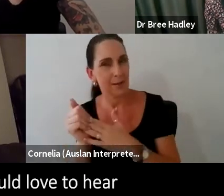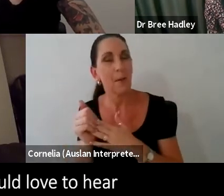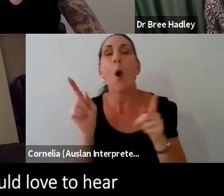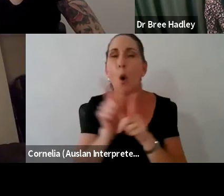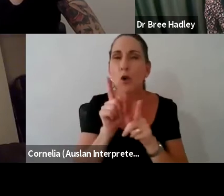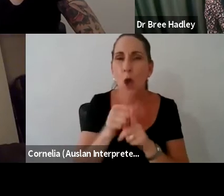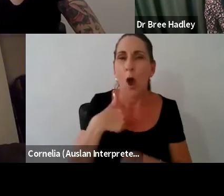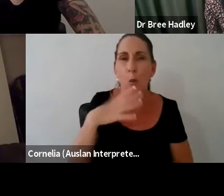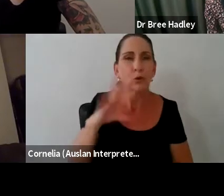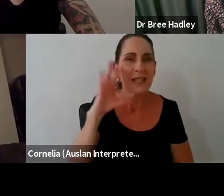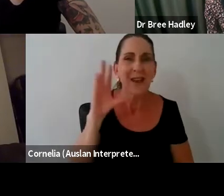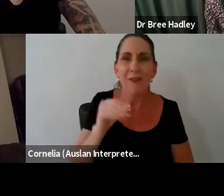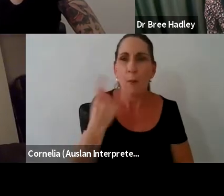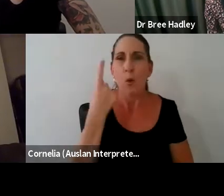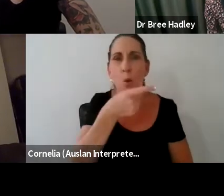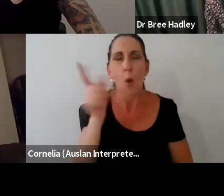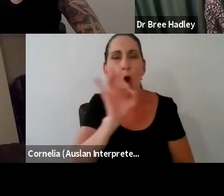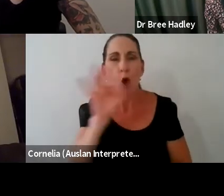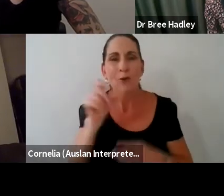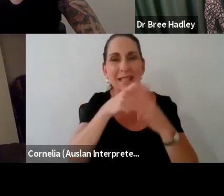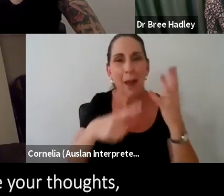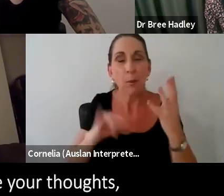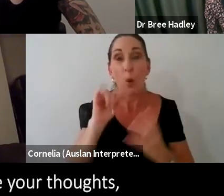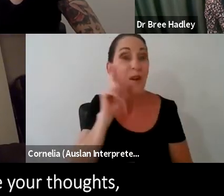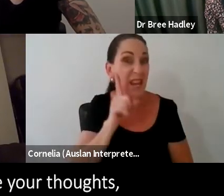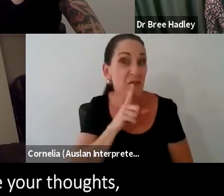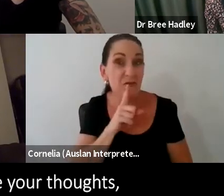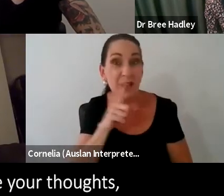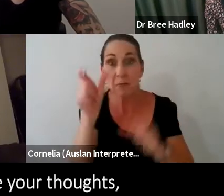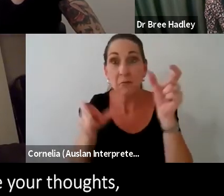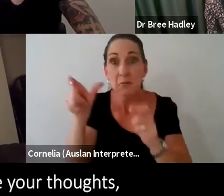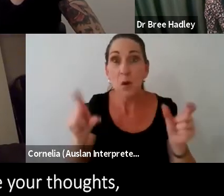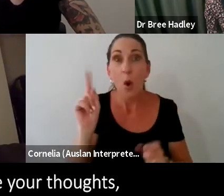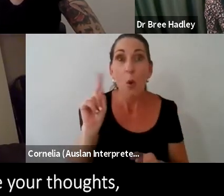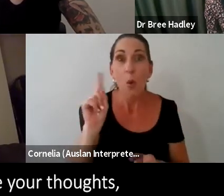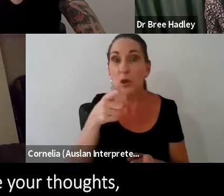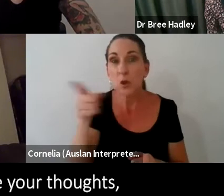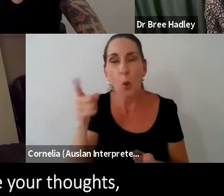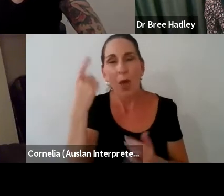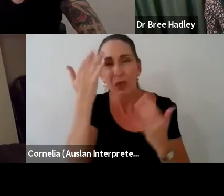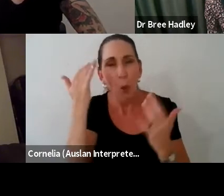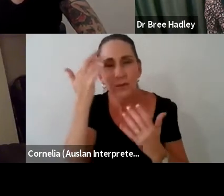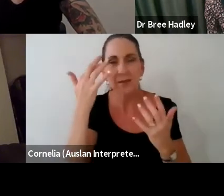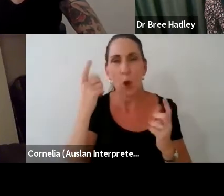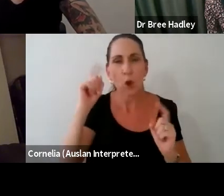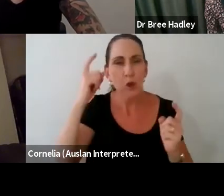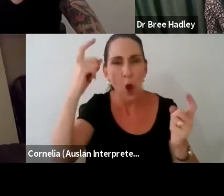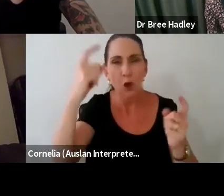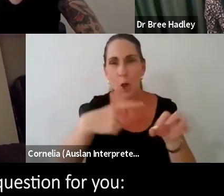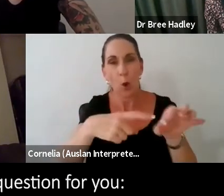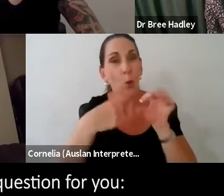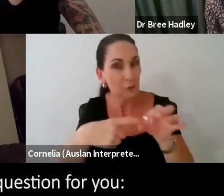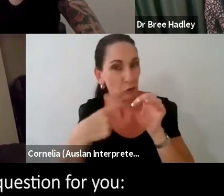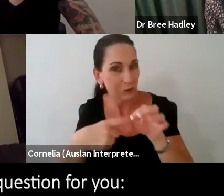hearing creatives who might be attending as well. What are your thoughts, concerns, questions? Let's just dig right into